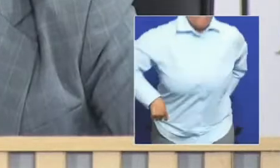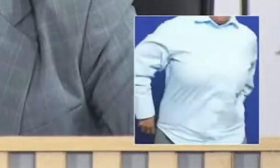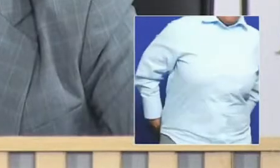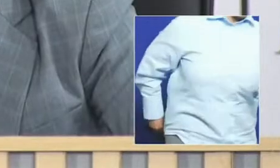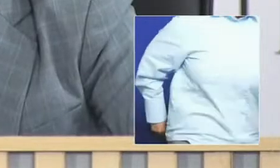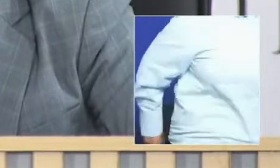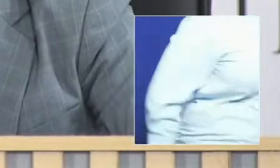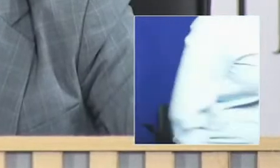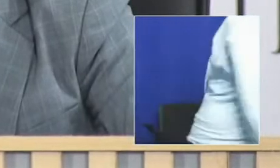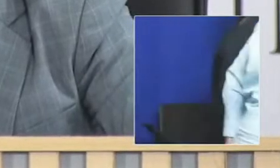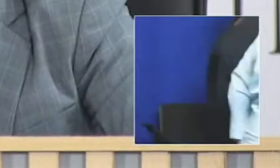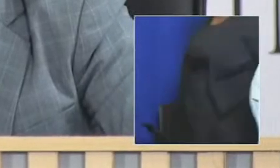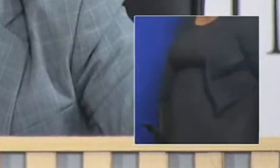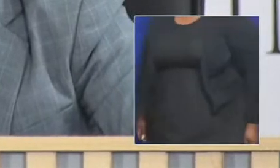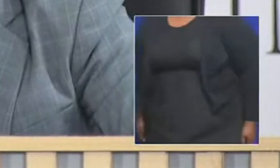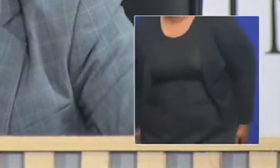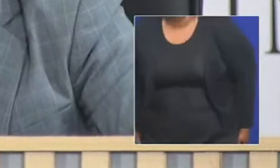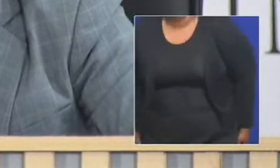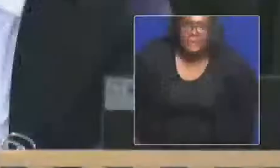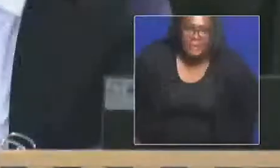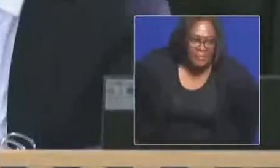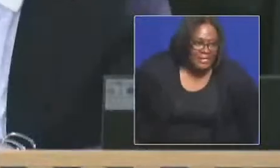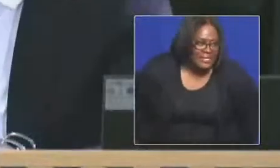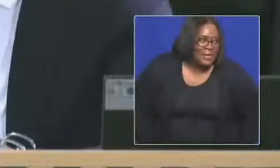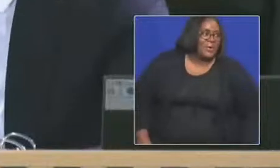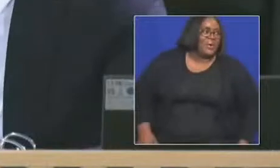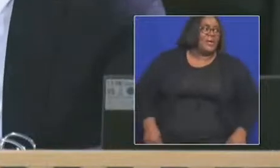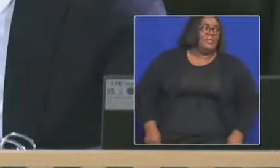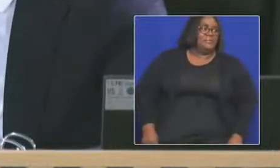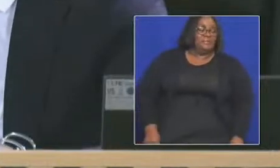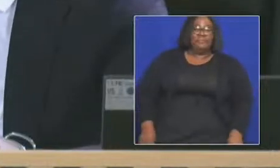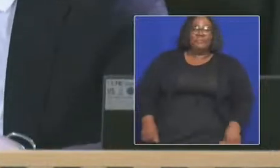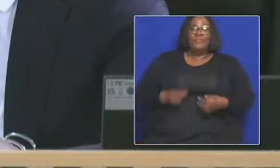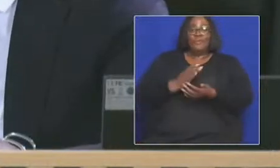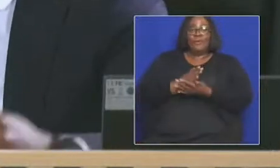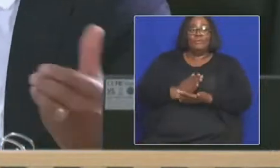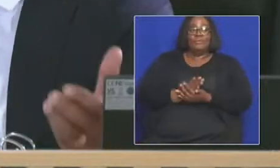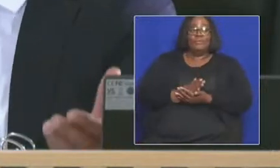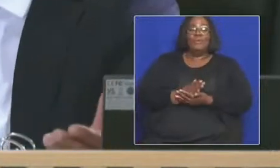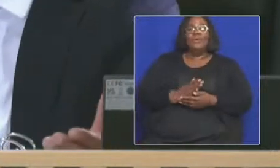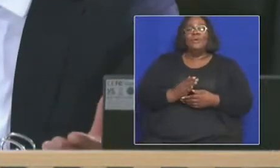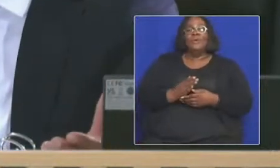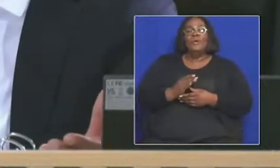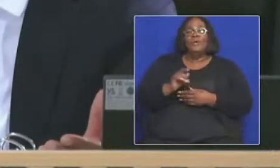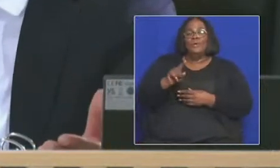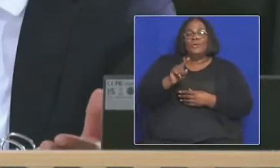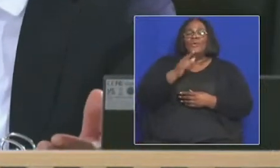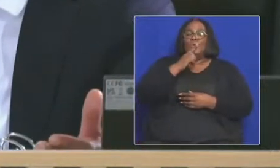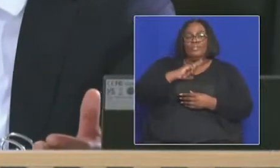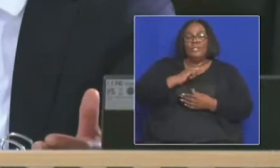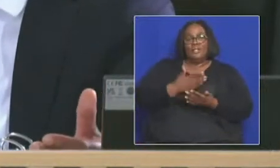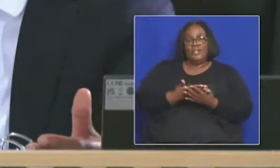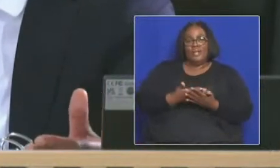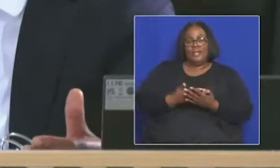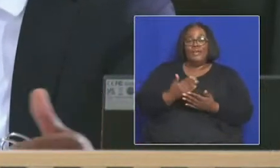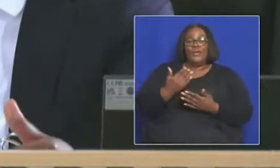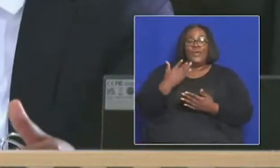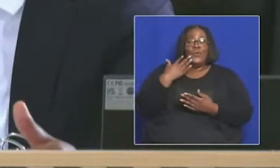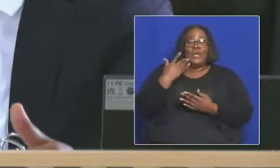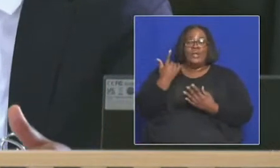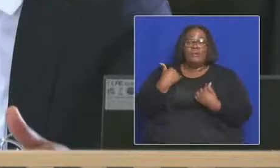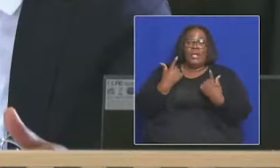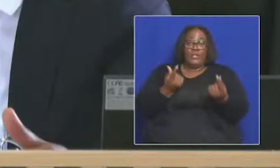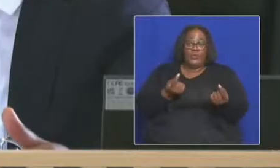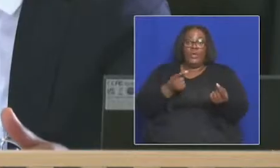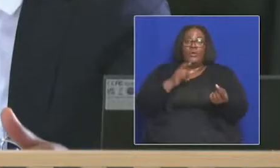was putting money into the main supplier, I was using Black AK or I was using CAD VIP services.